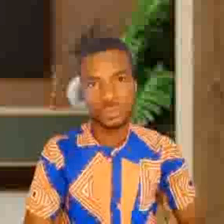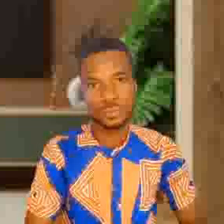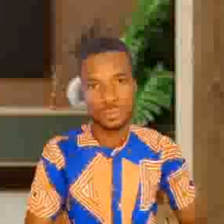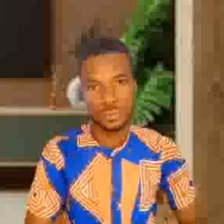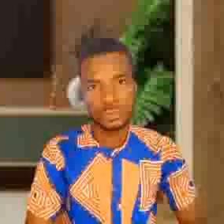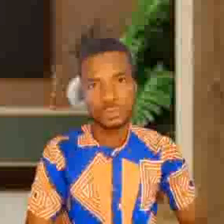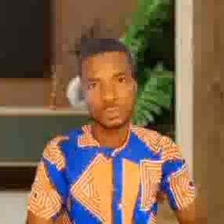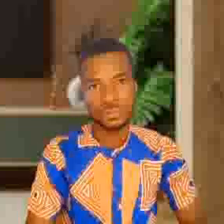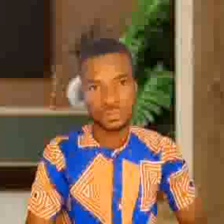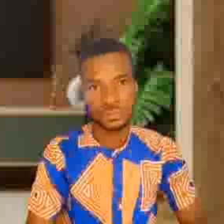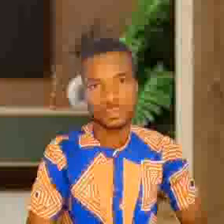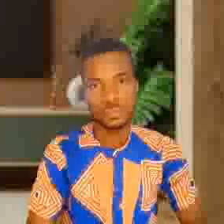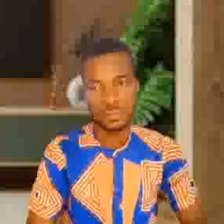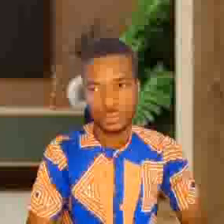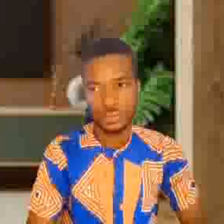brought nothing.